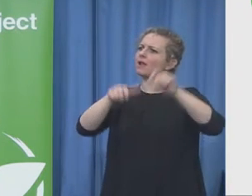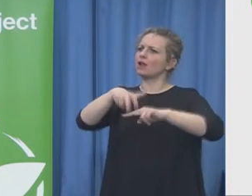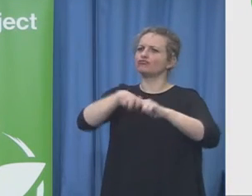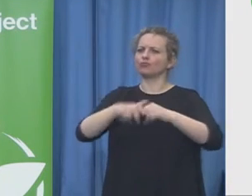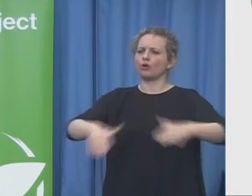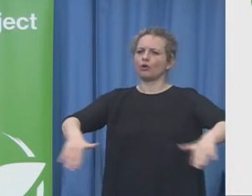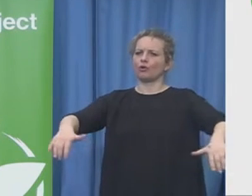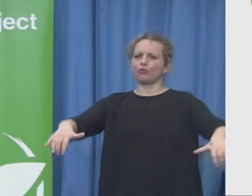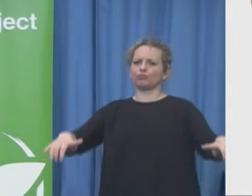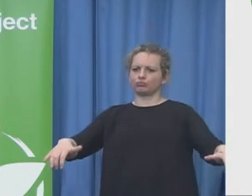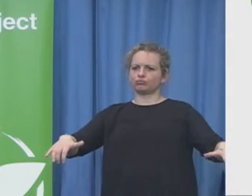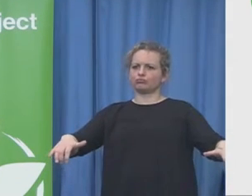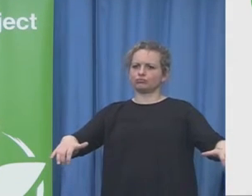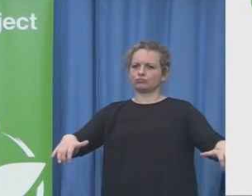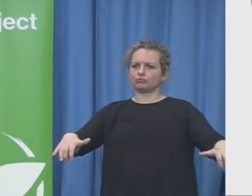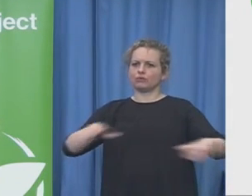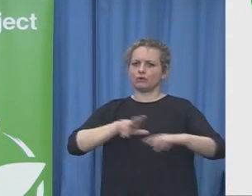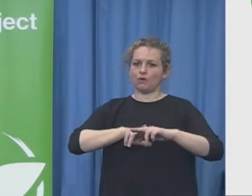okay.